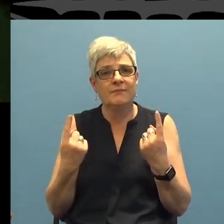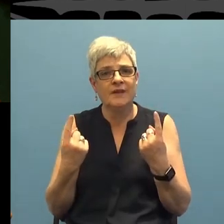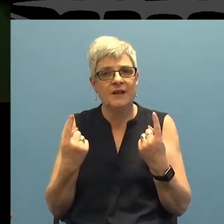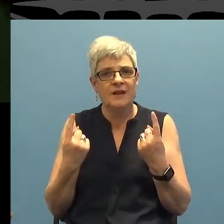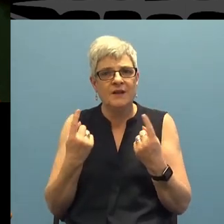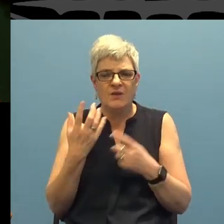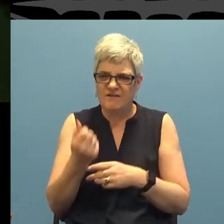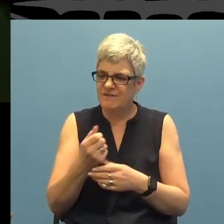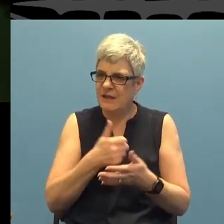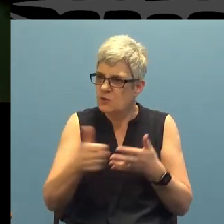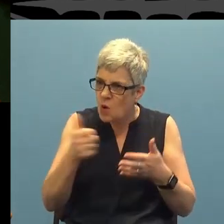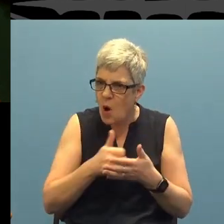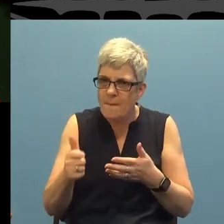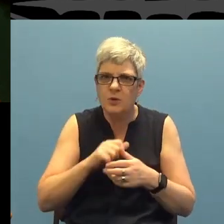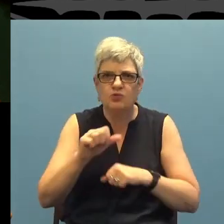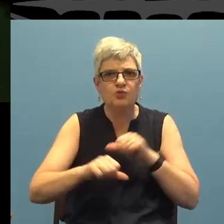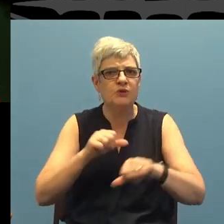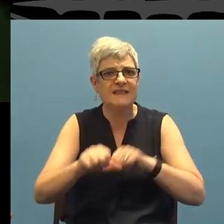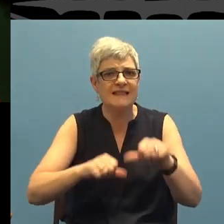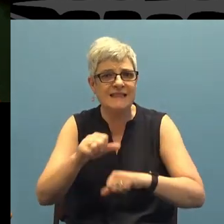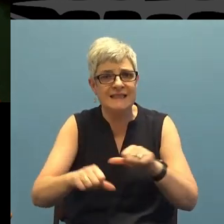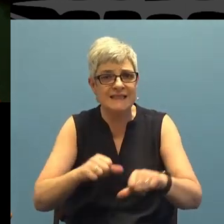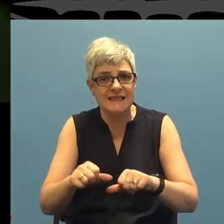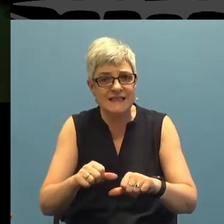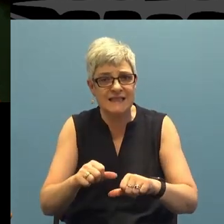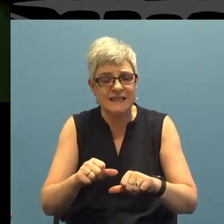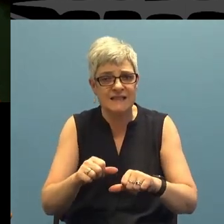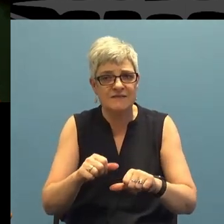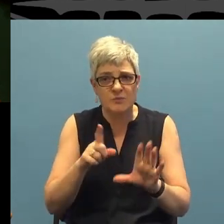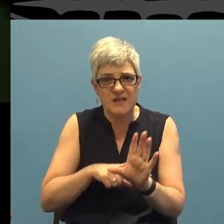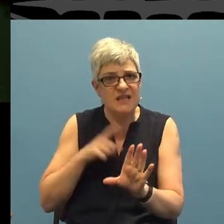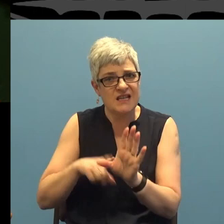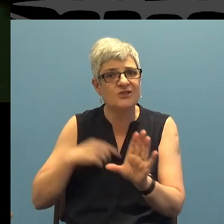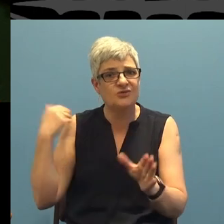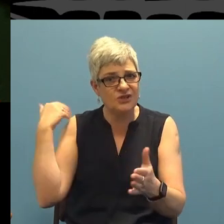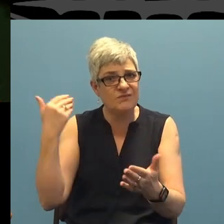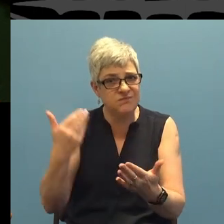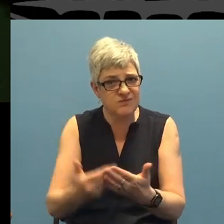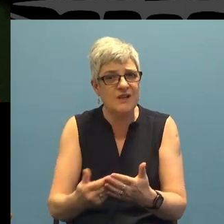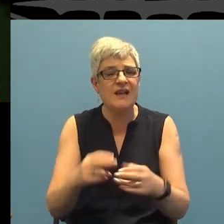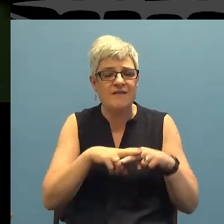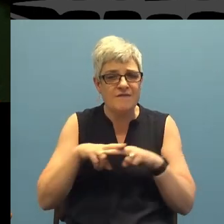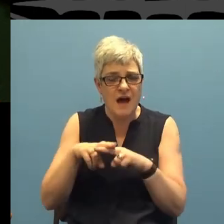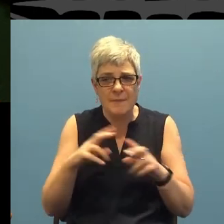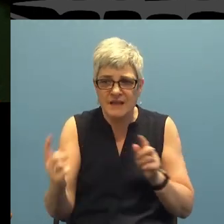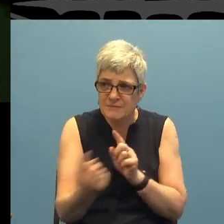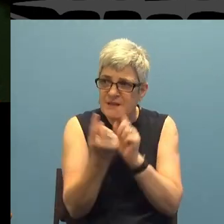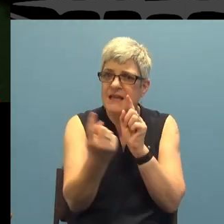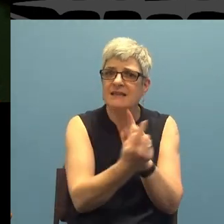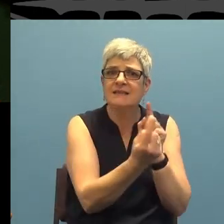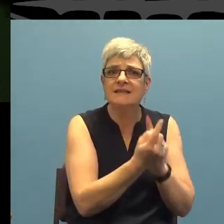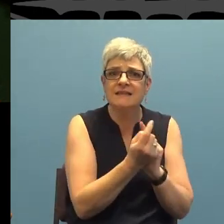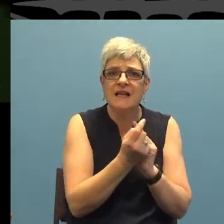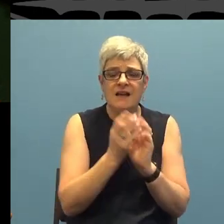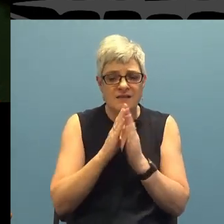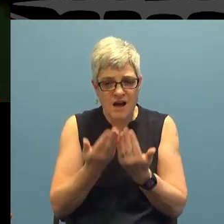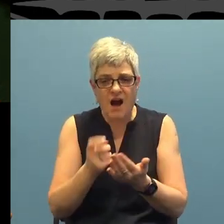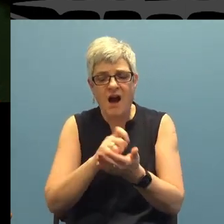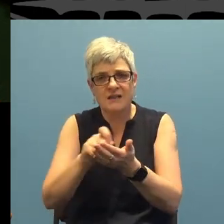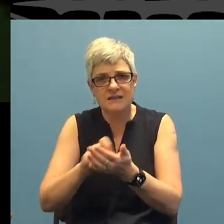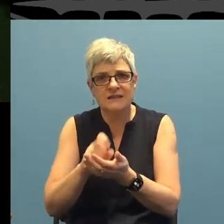our usual routines, have we not, over the years, about families meeting together for meals, the sending of cards,